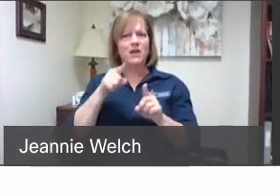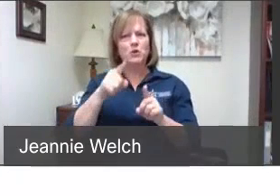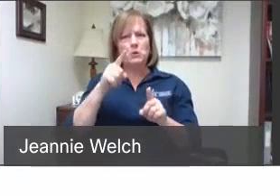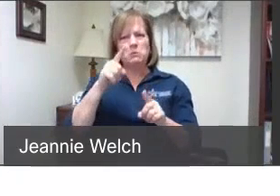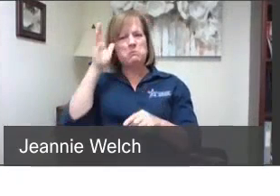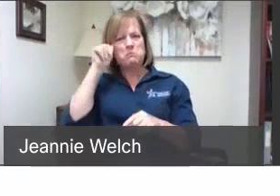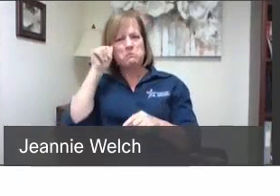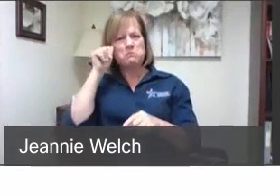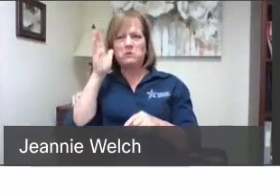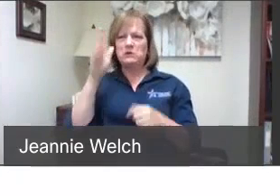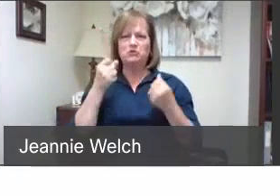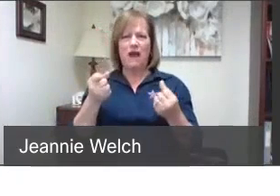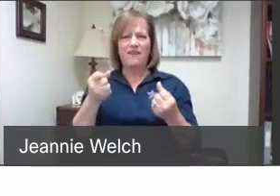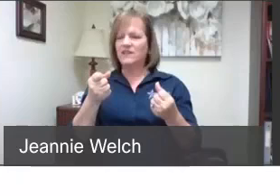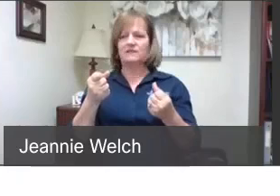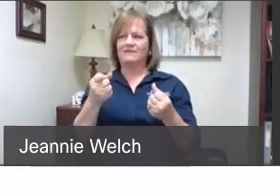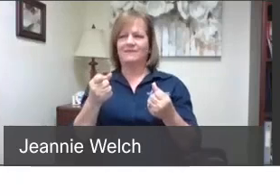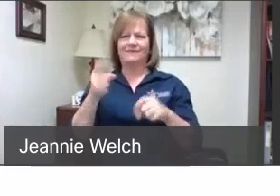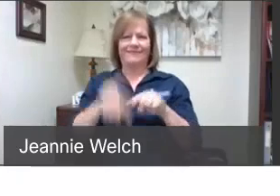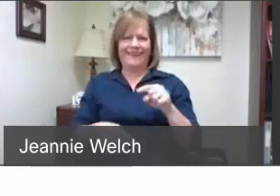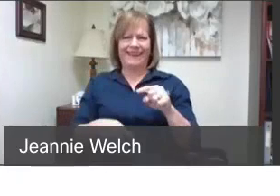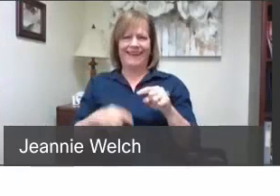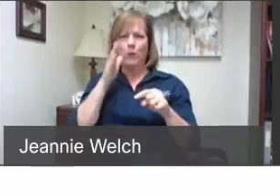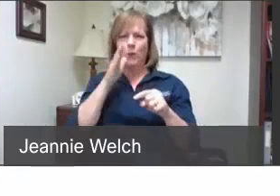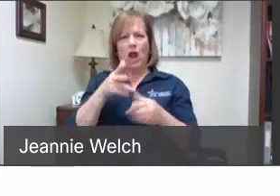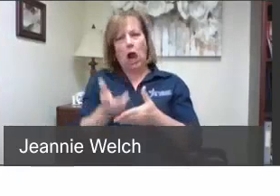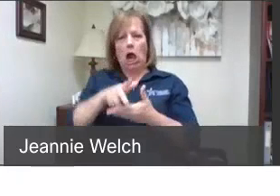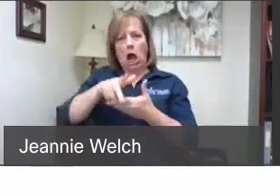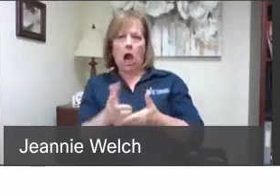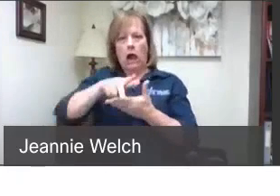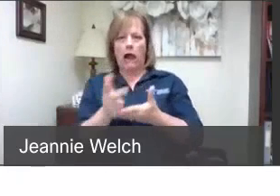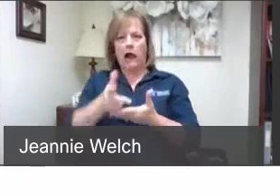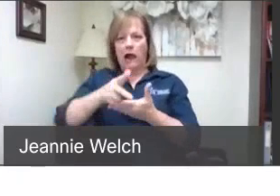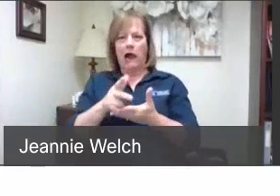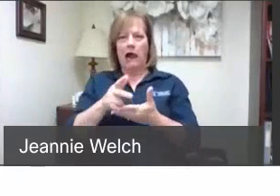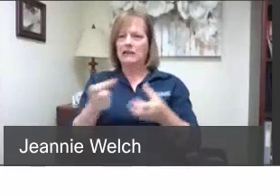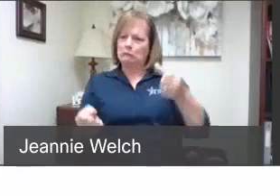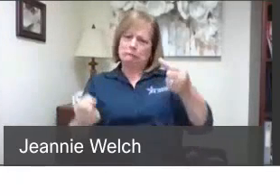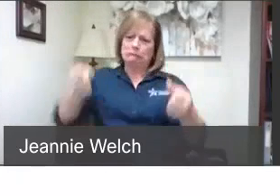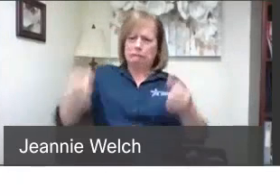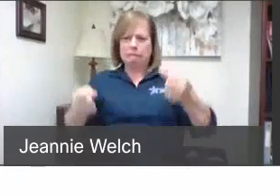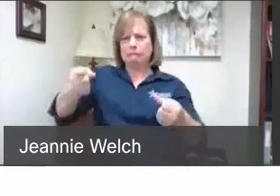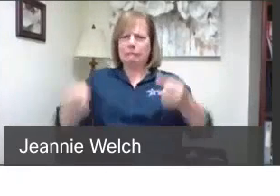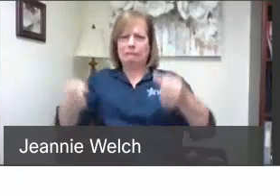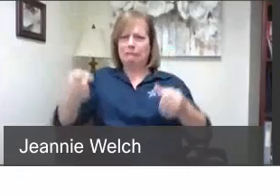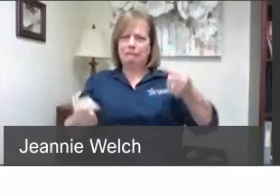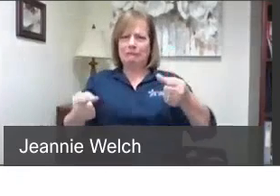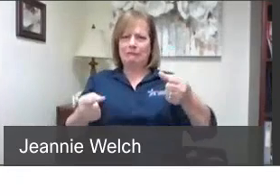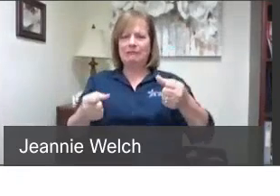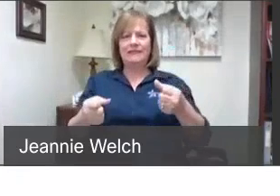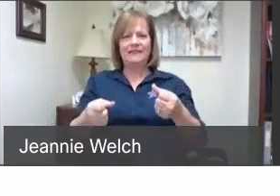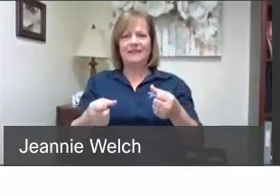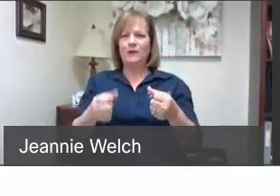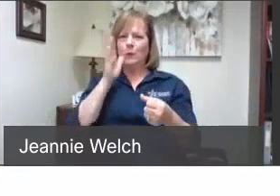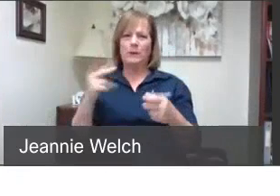to be difficult to drive. It's going to be hard to steer straight. It's going to make a smooth ride more bumpy